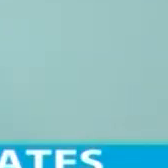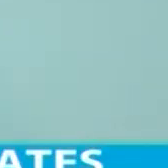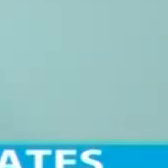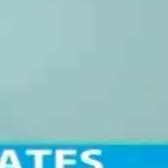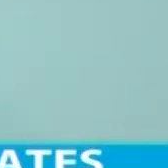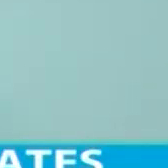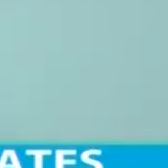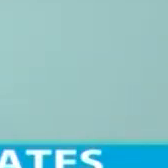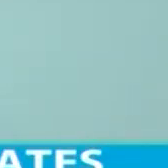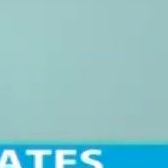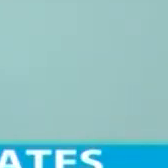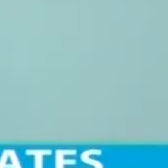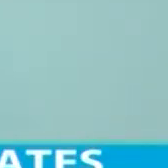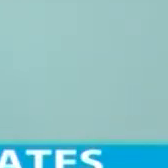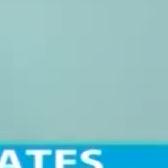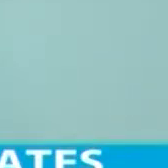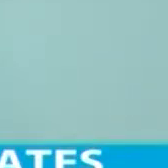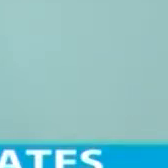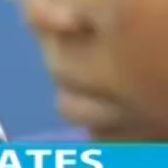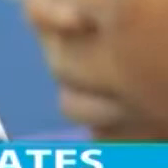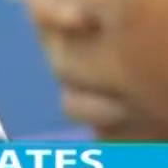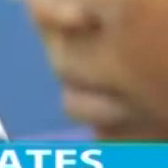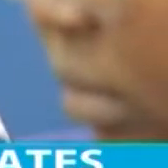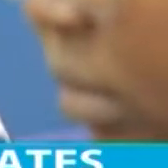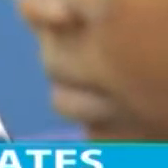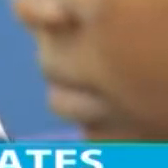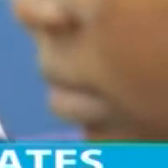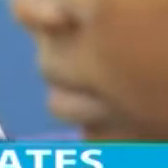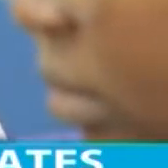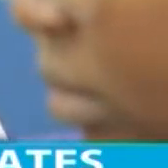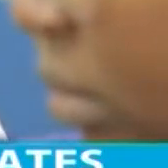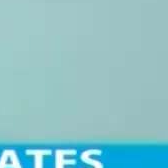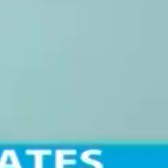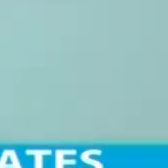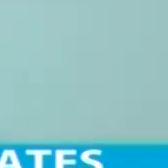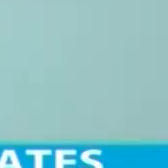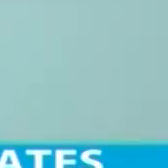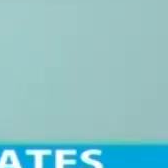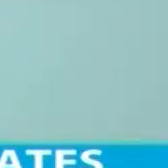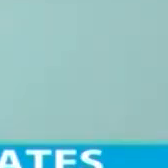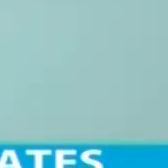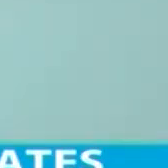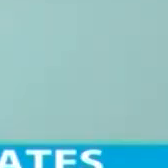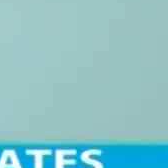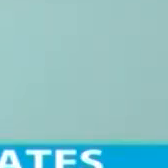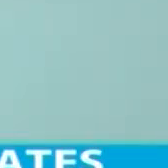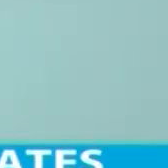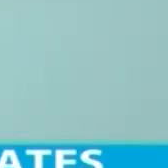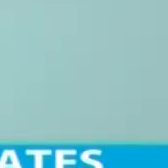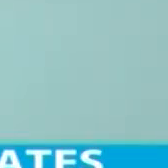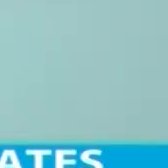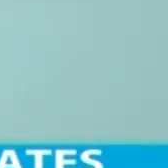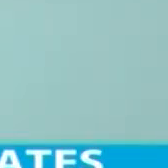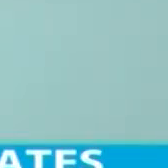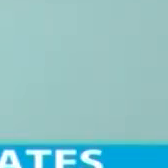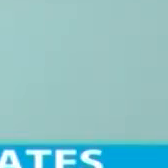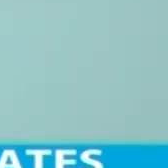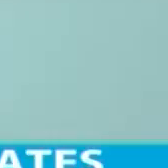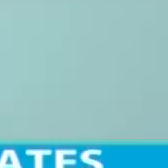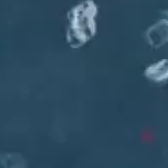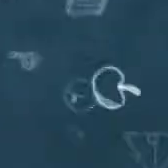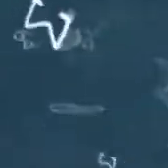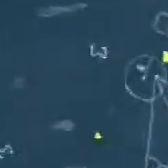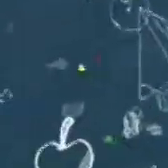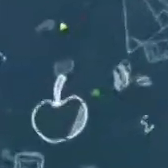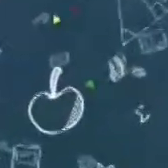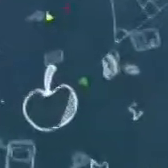Mwalimu, can you imagine Sister wants to kill Ngalo? Or maybe it is you. Me? Why? What did I do to